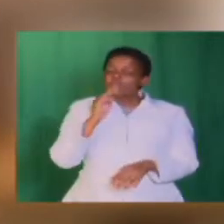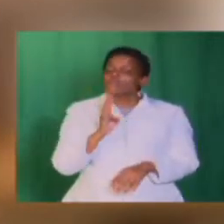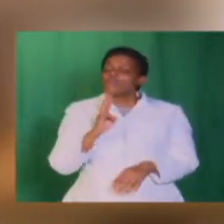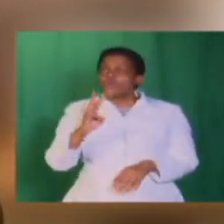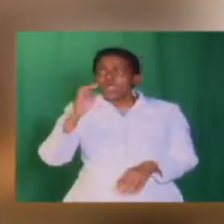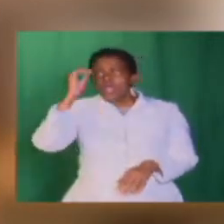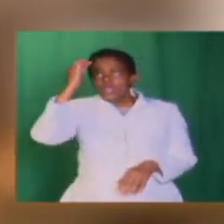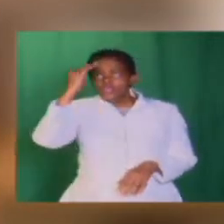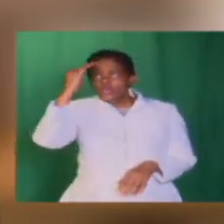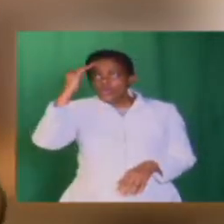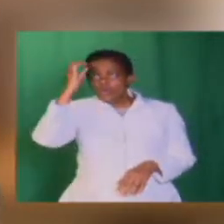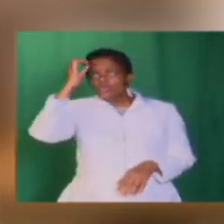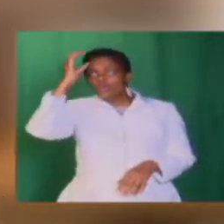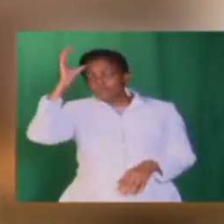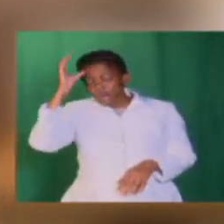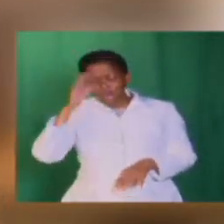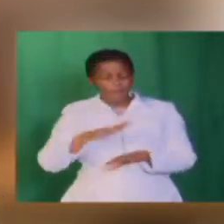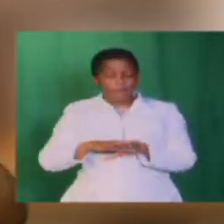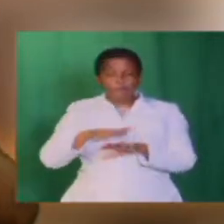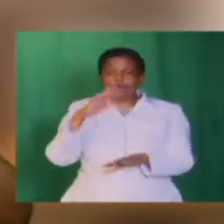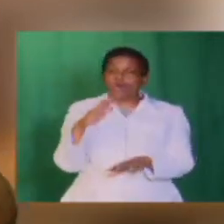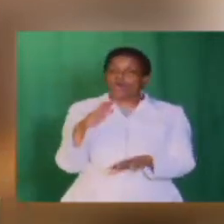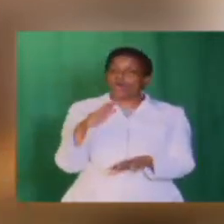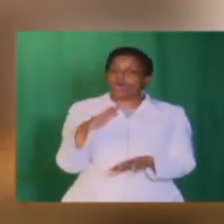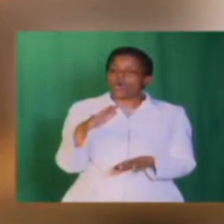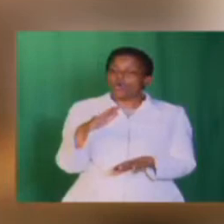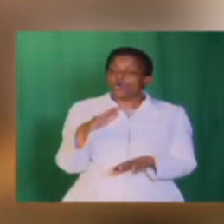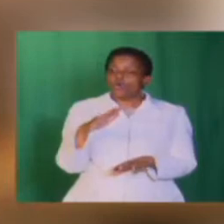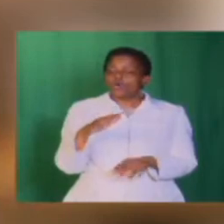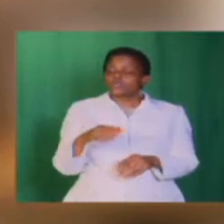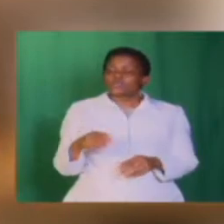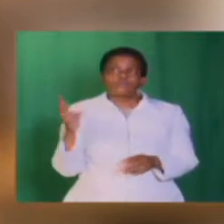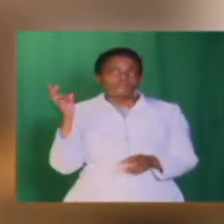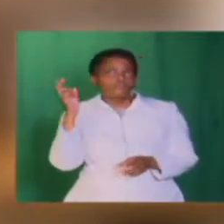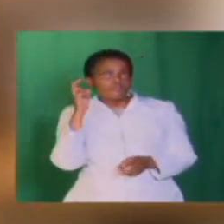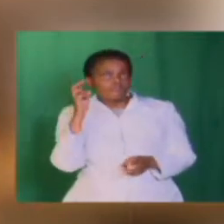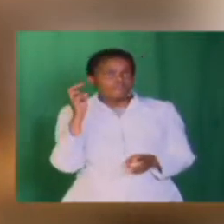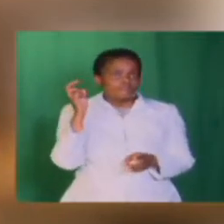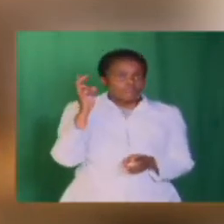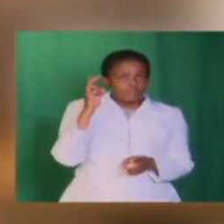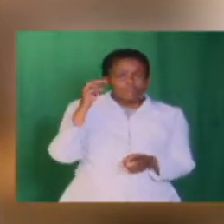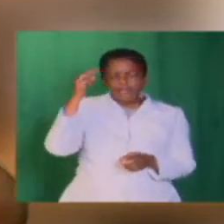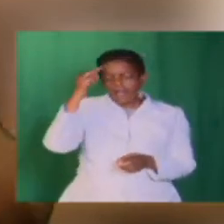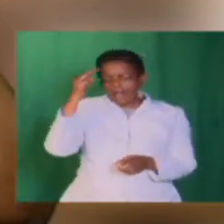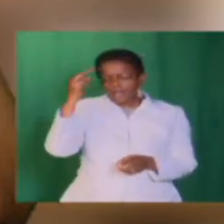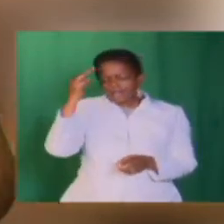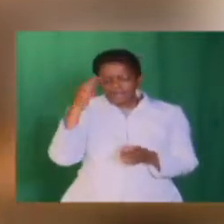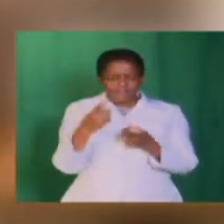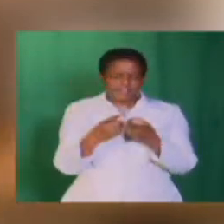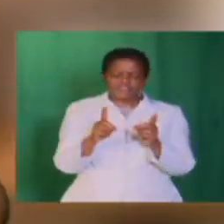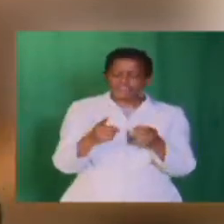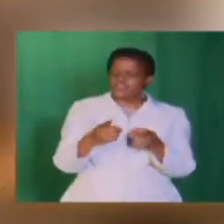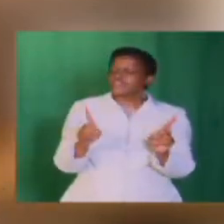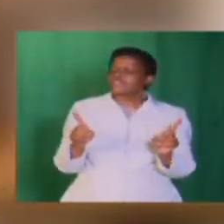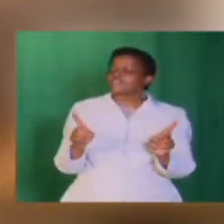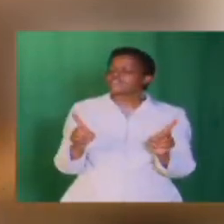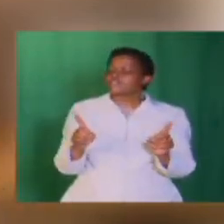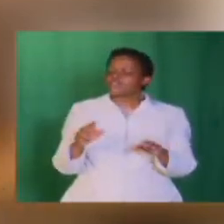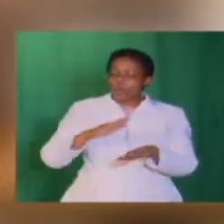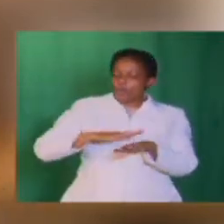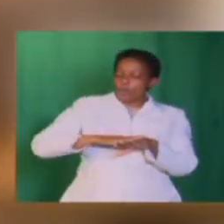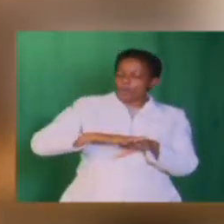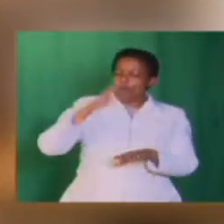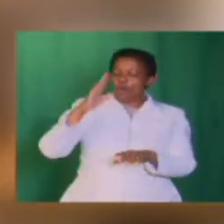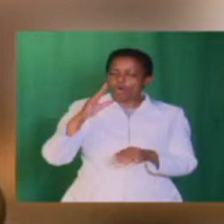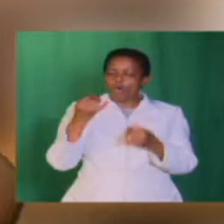play. It's the more you actually find yourself hearing the different bits of information. You are adding more information. You are also